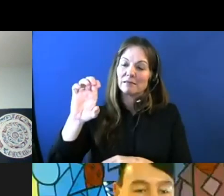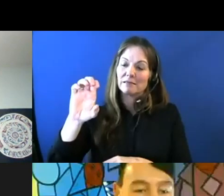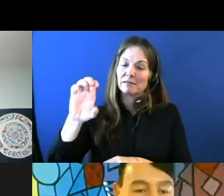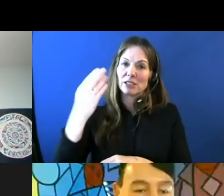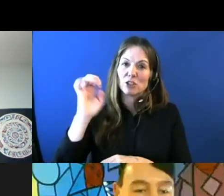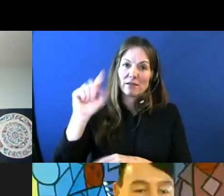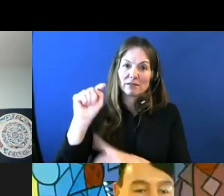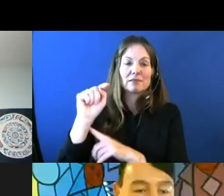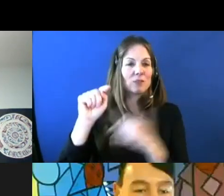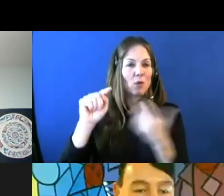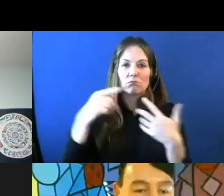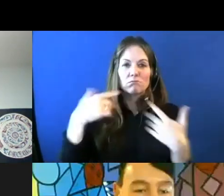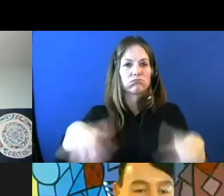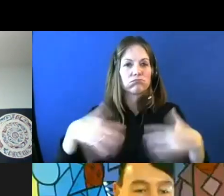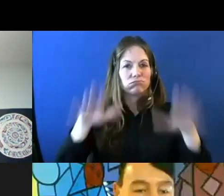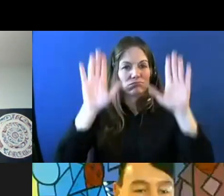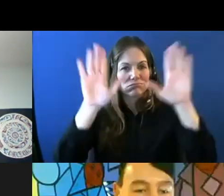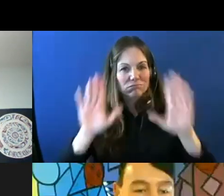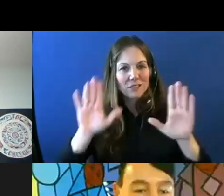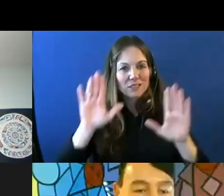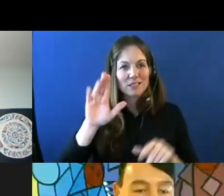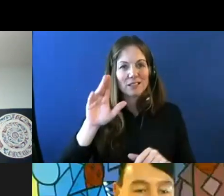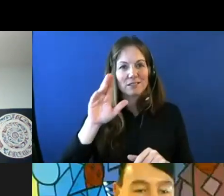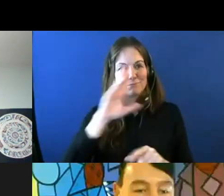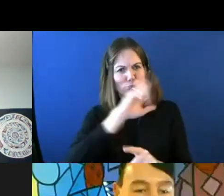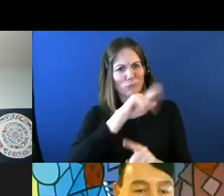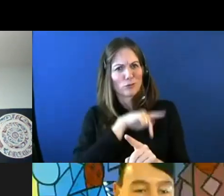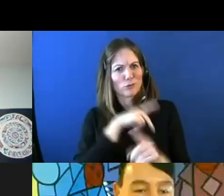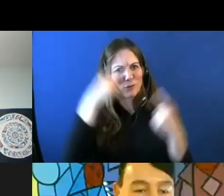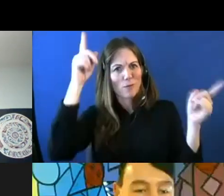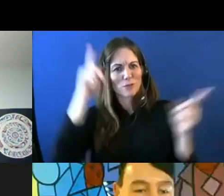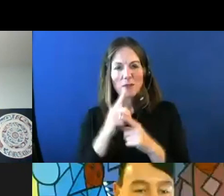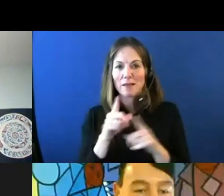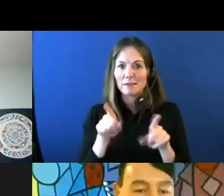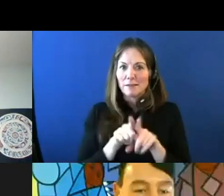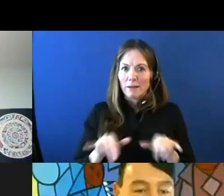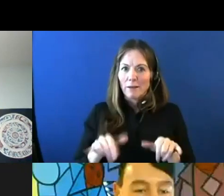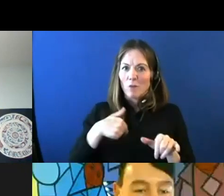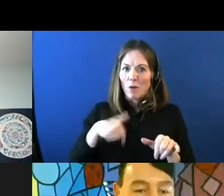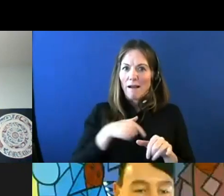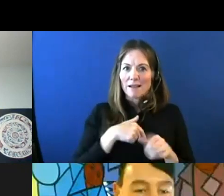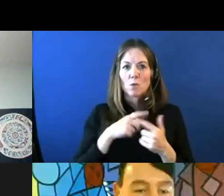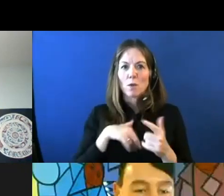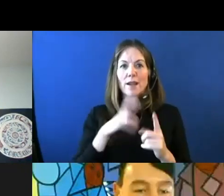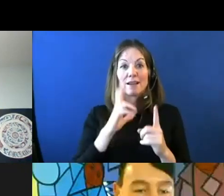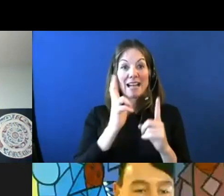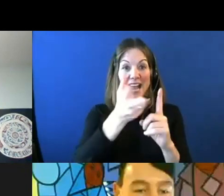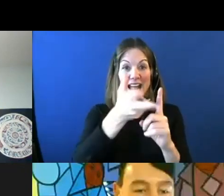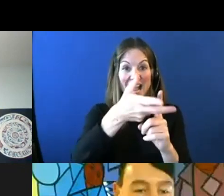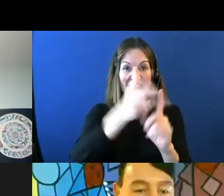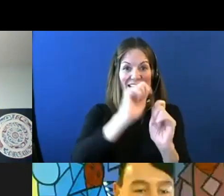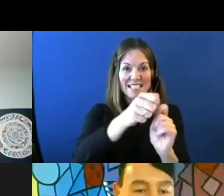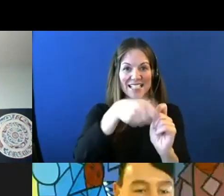amazing accomplishment for you, of course, personally, but also for us, that we were able to attract you to this role. And I